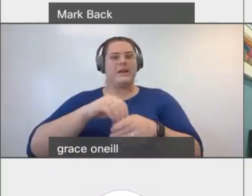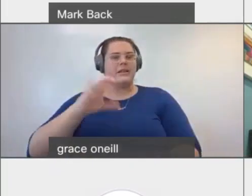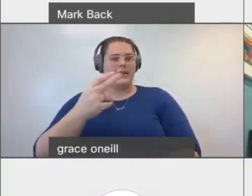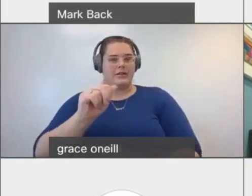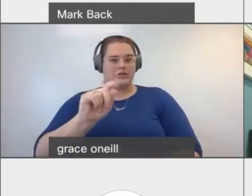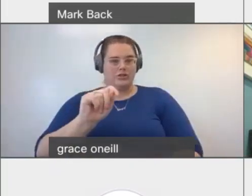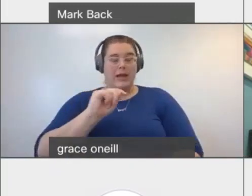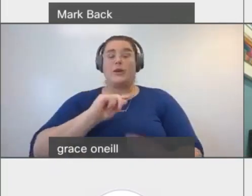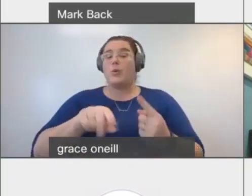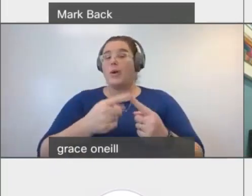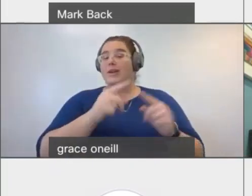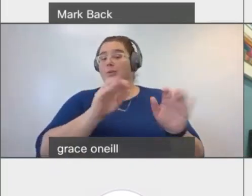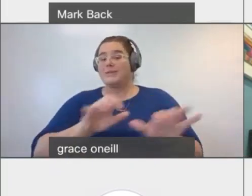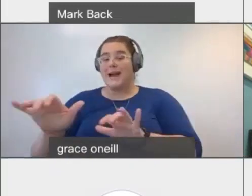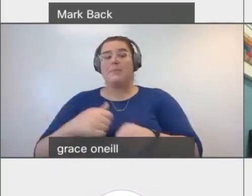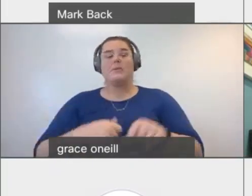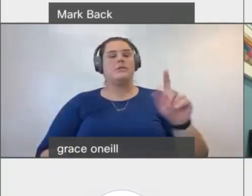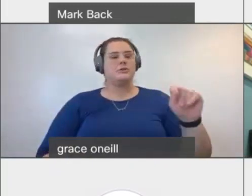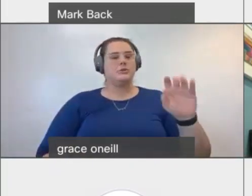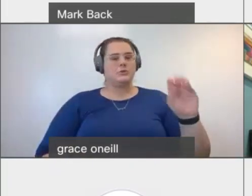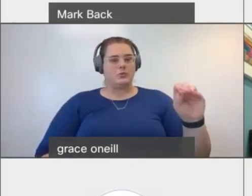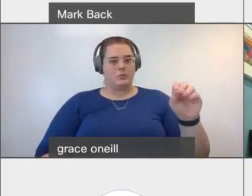we're able to see it and respond to it.